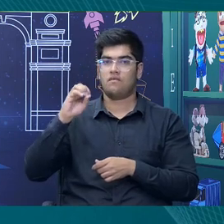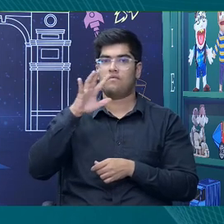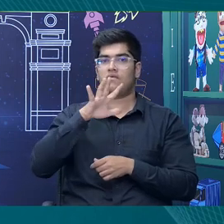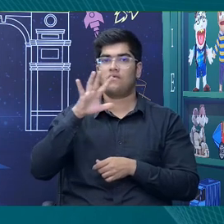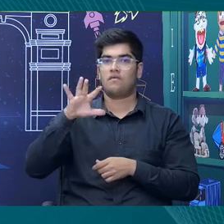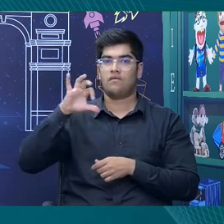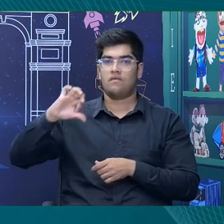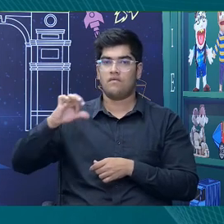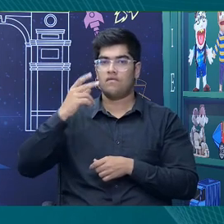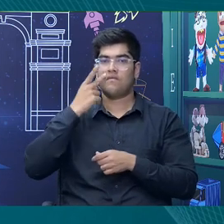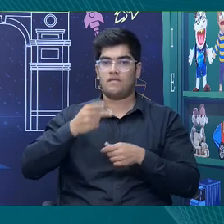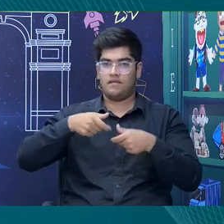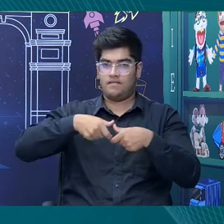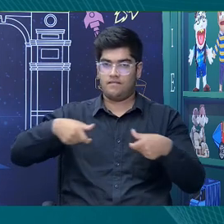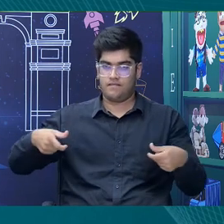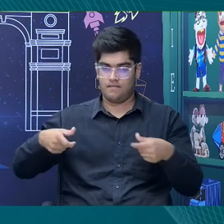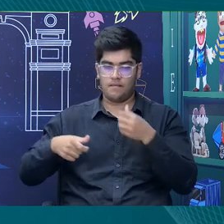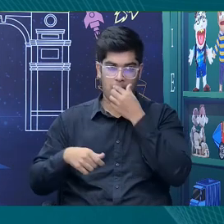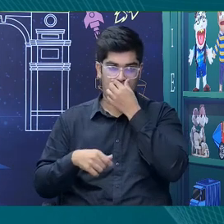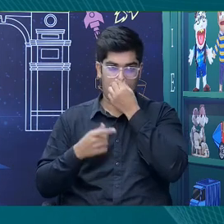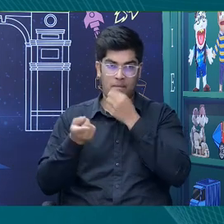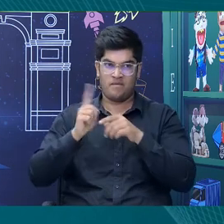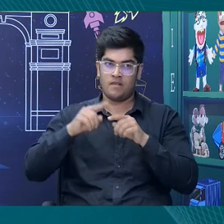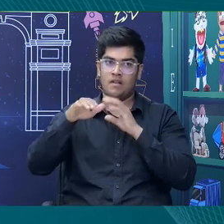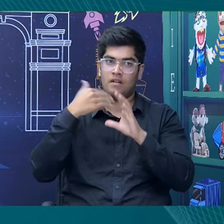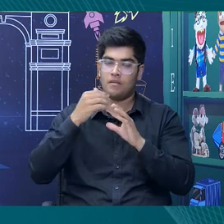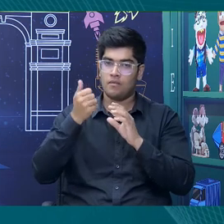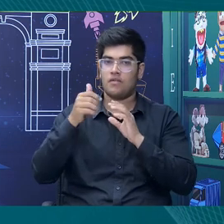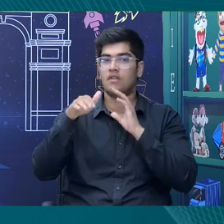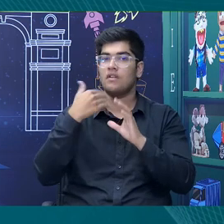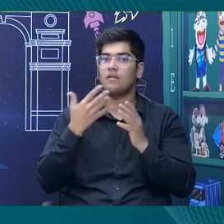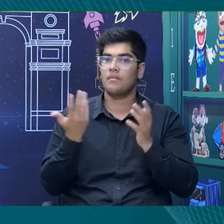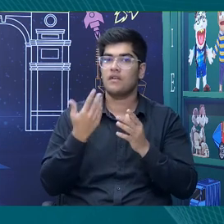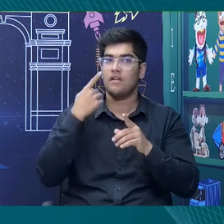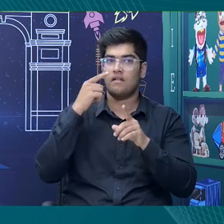8800400449. And you can also drop a mail, and our mail ID is